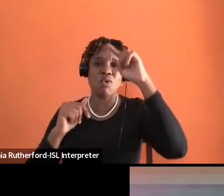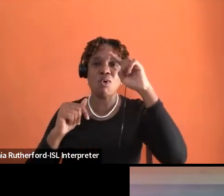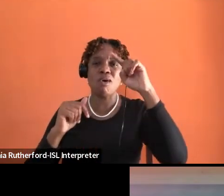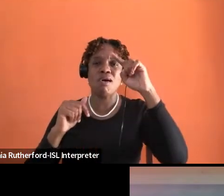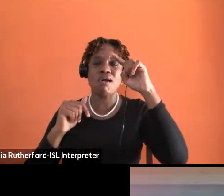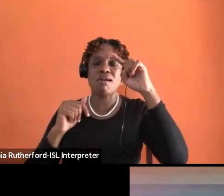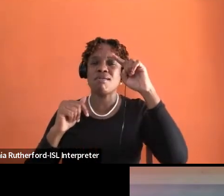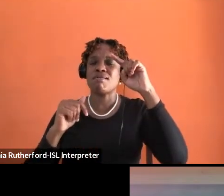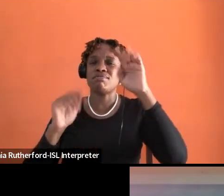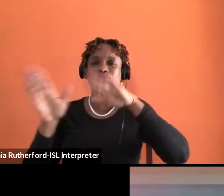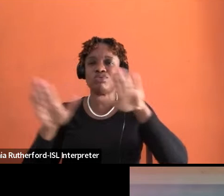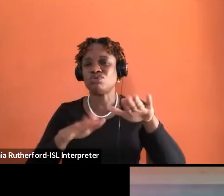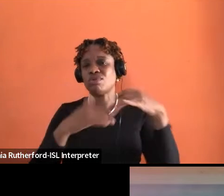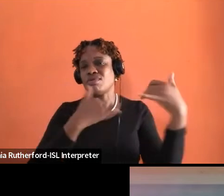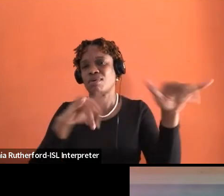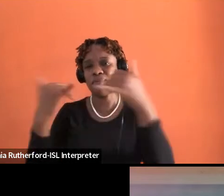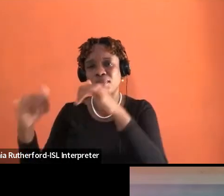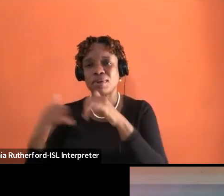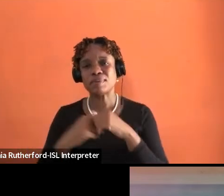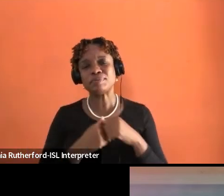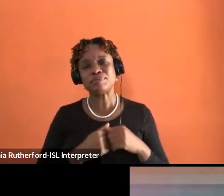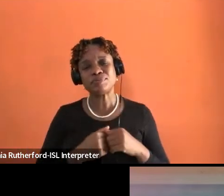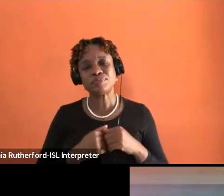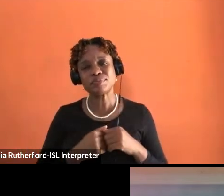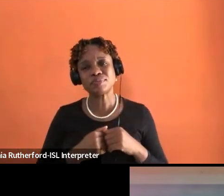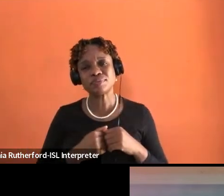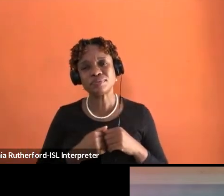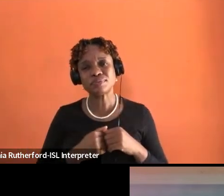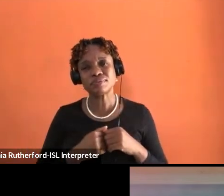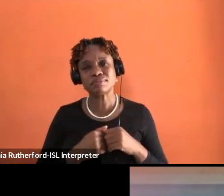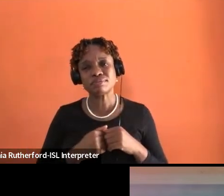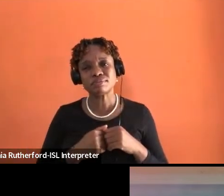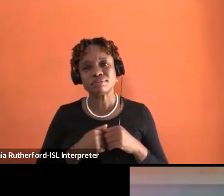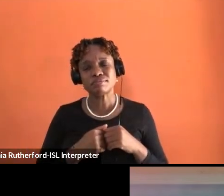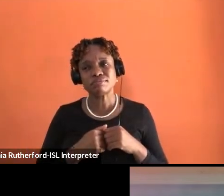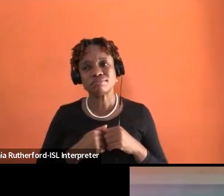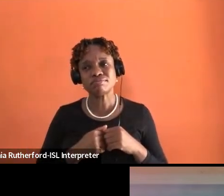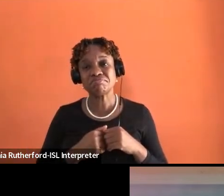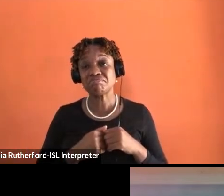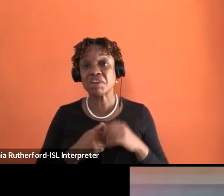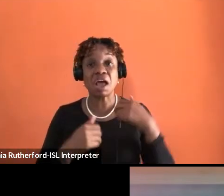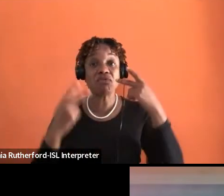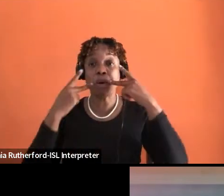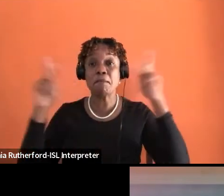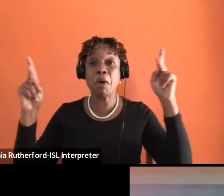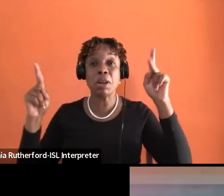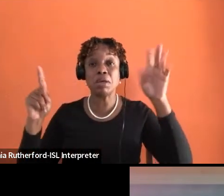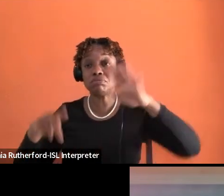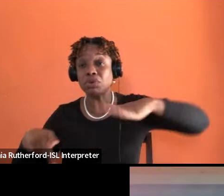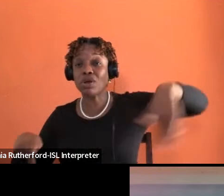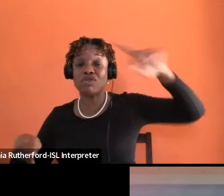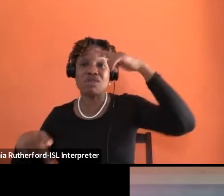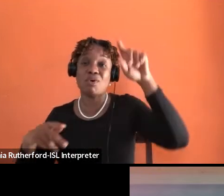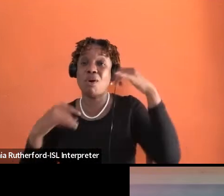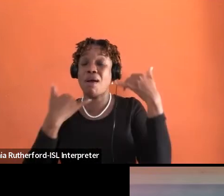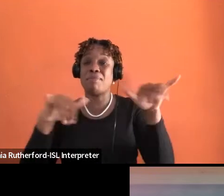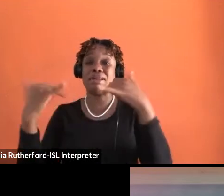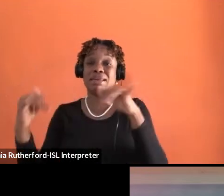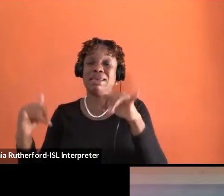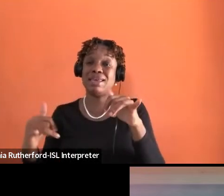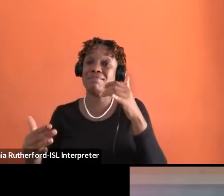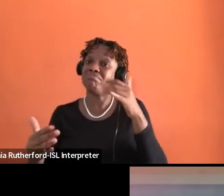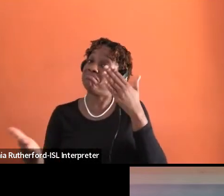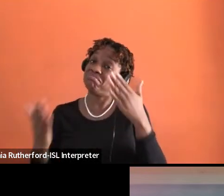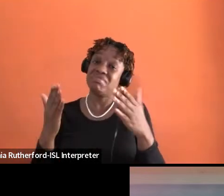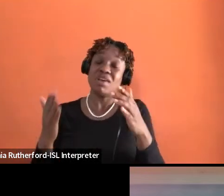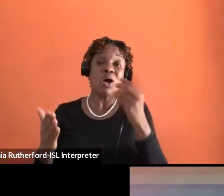or within the general social system. There are hardly any public playgrounds, let alone accessible playgrounds.